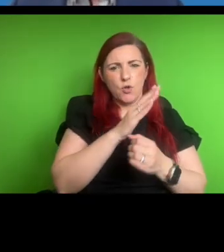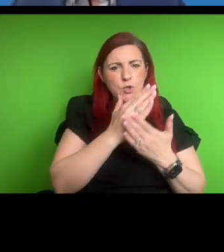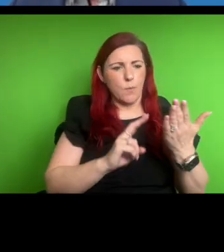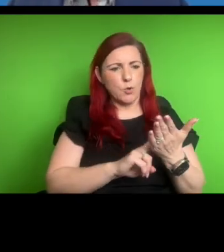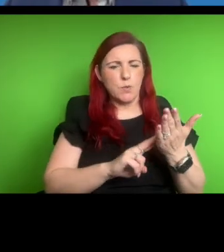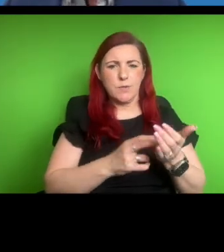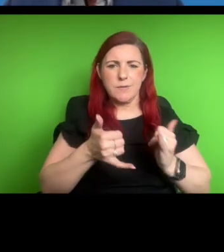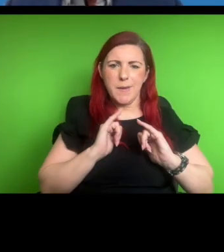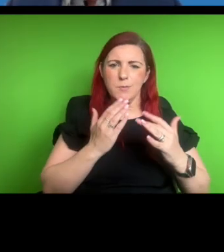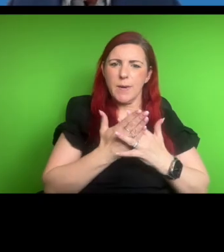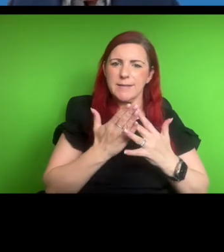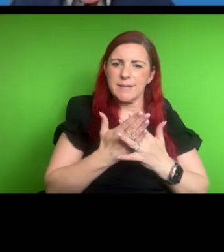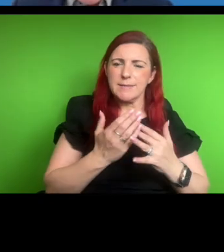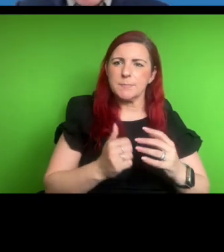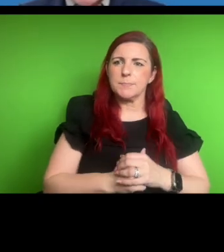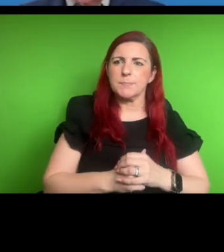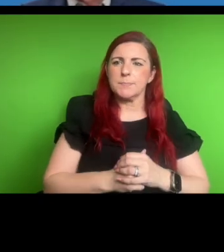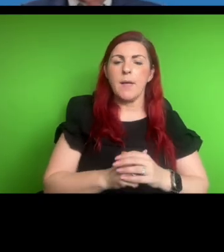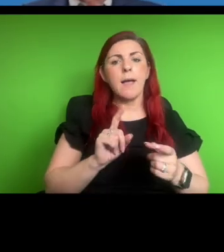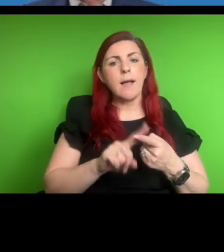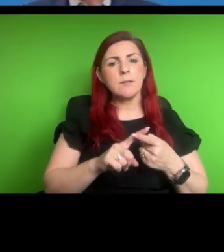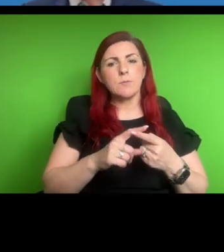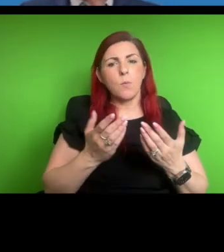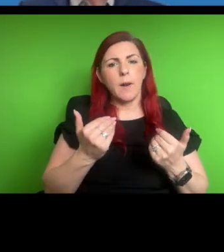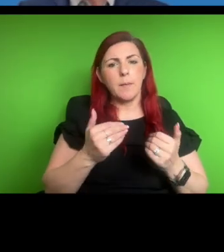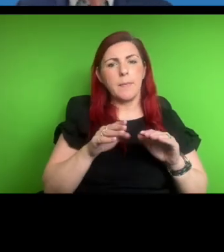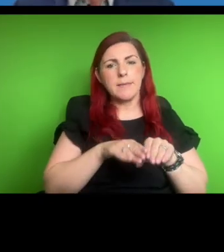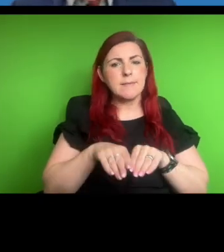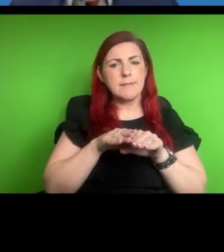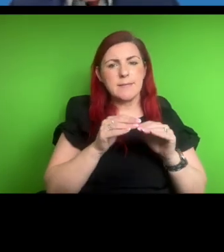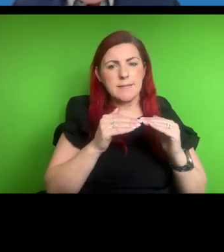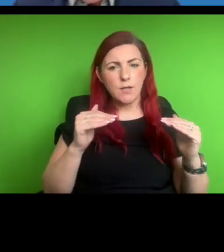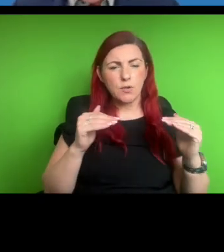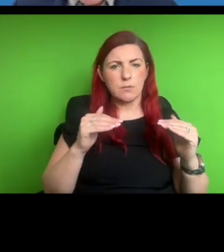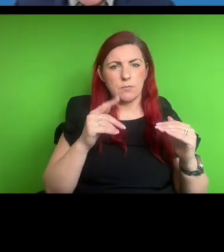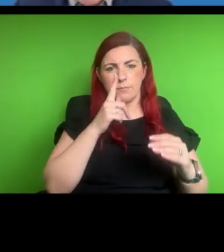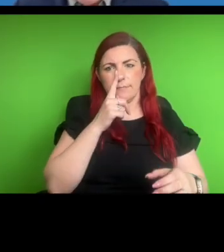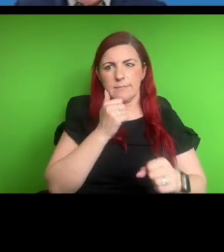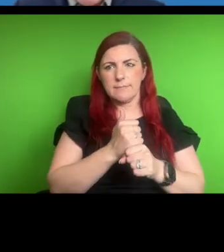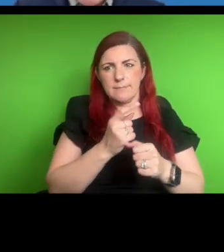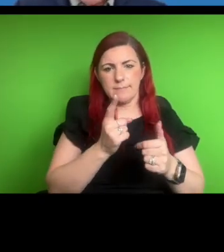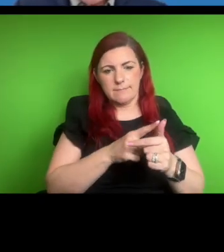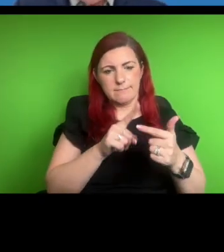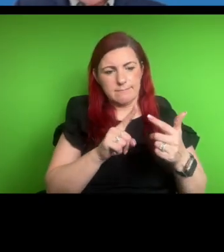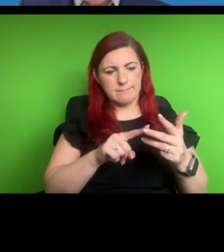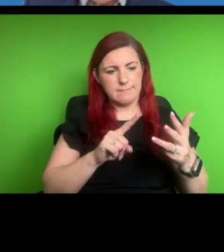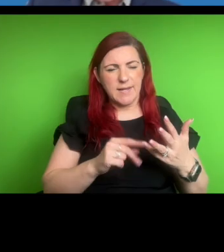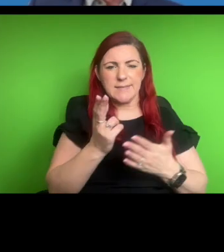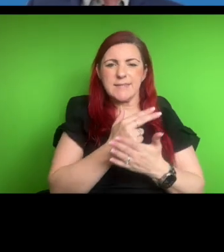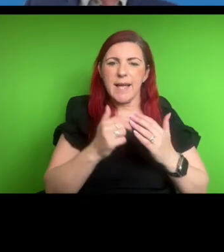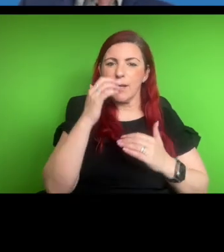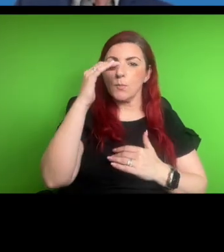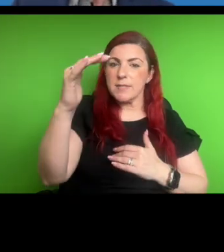And we also welcome that the standard outlines a set of design principles, and those include